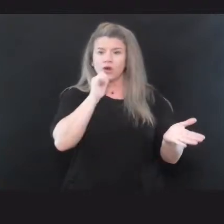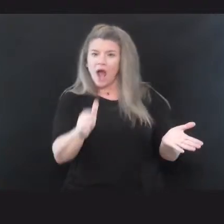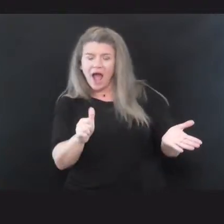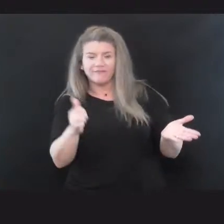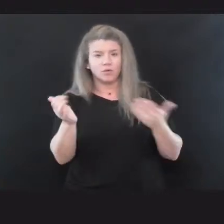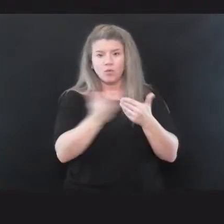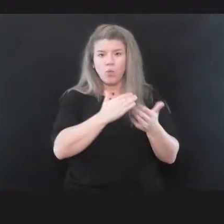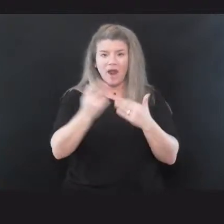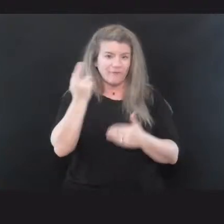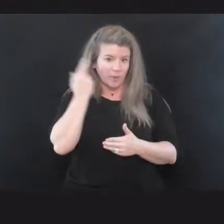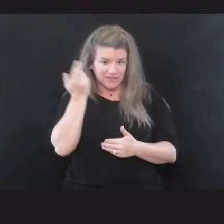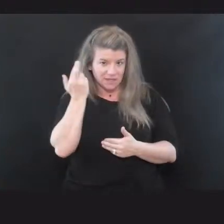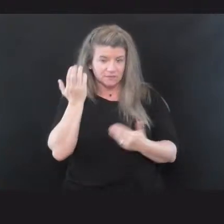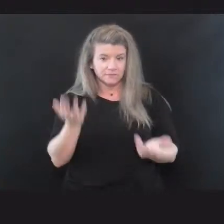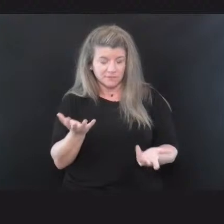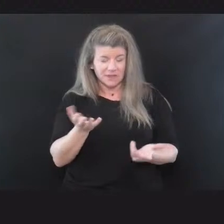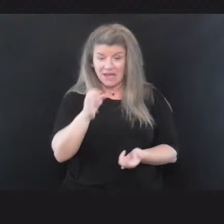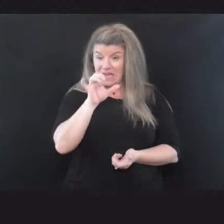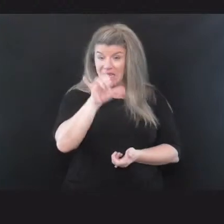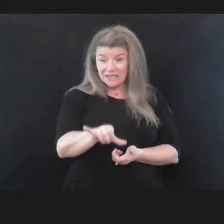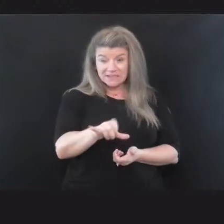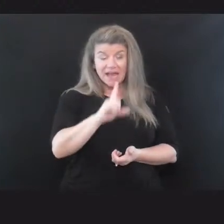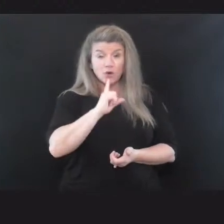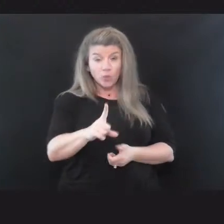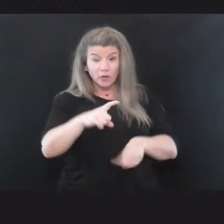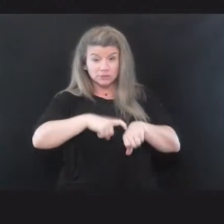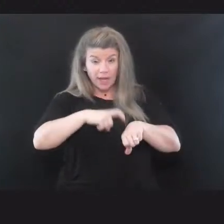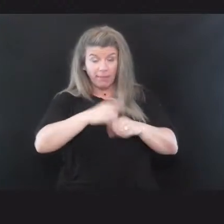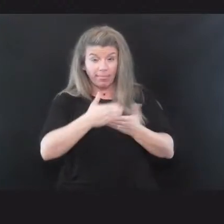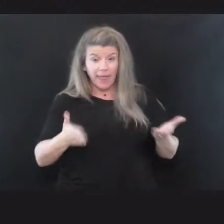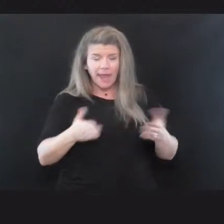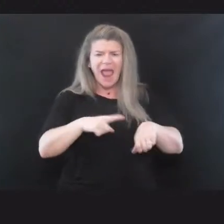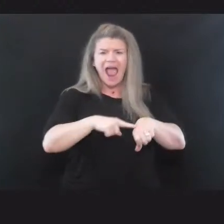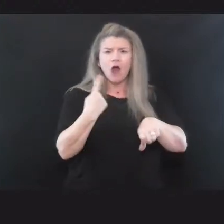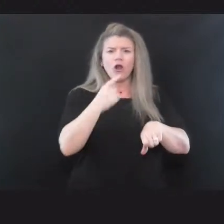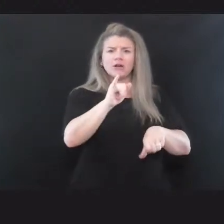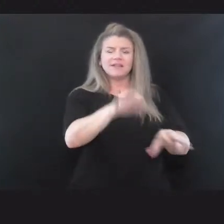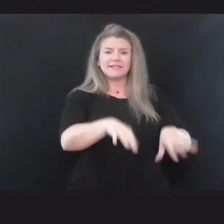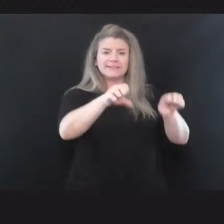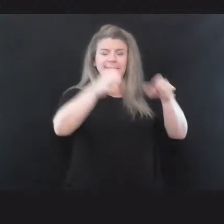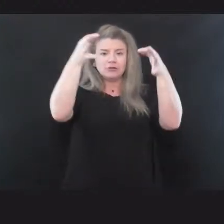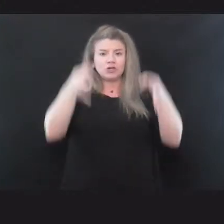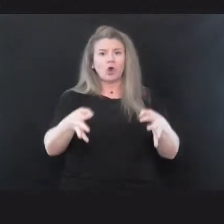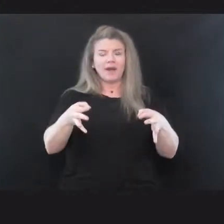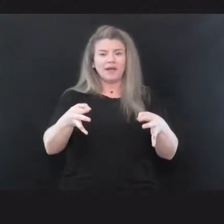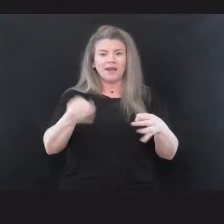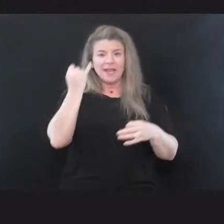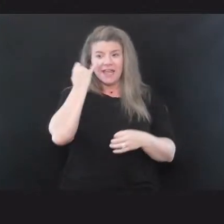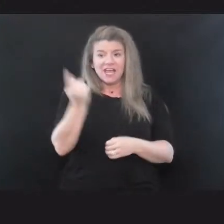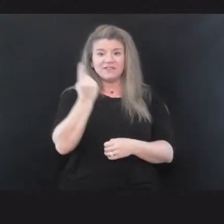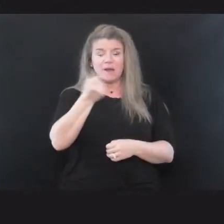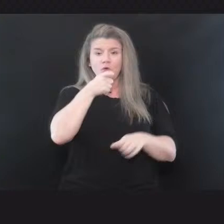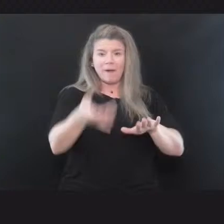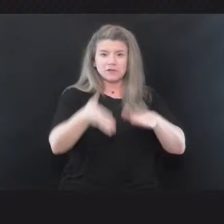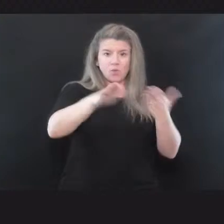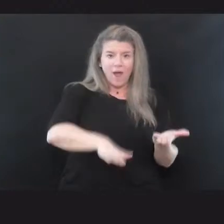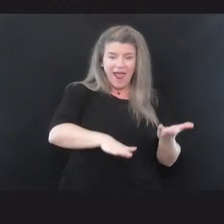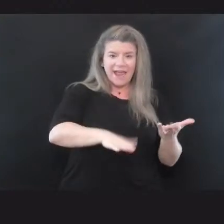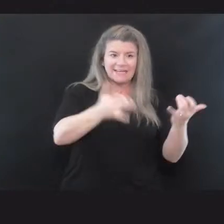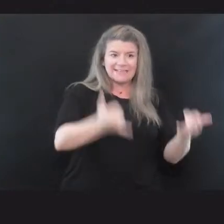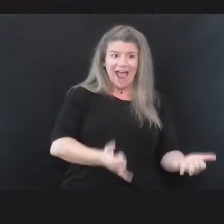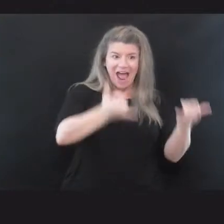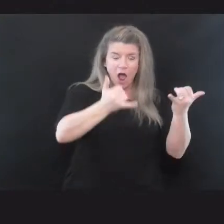reason? Is that a real-time thing? How long does that take to determine if someone who's passed away in West